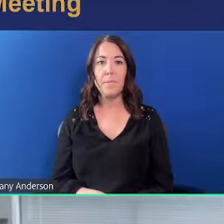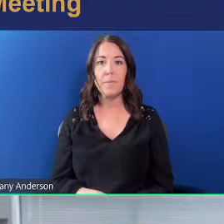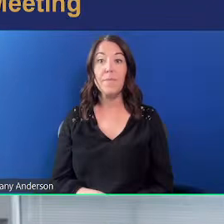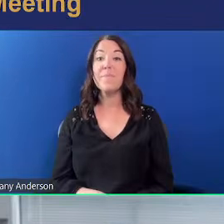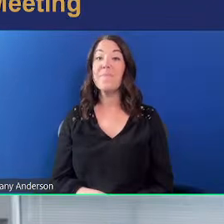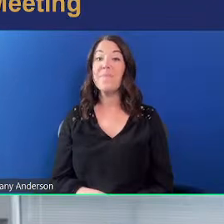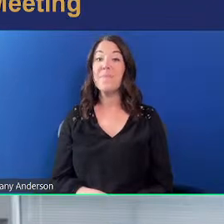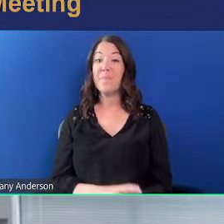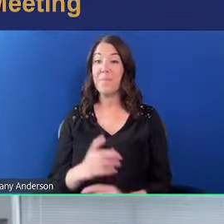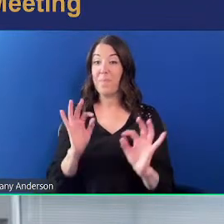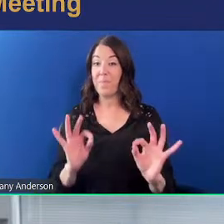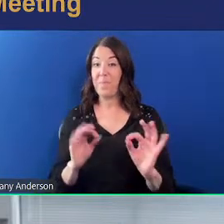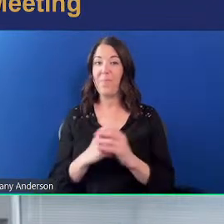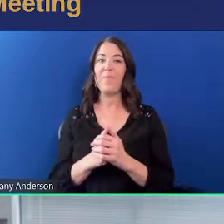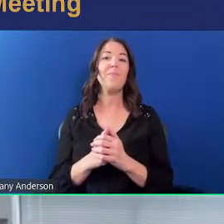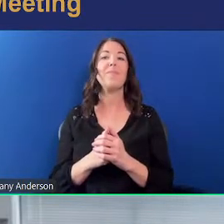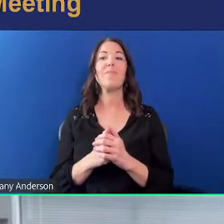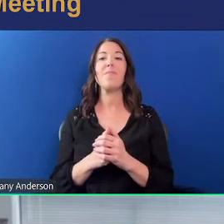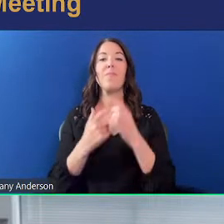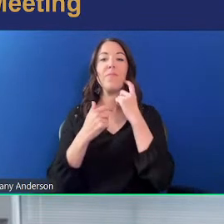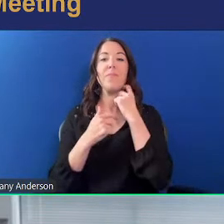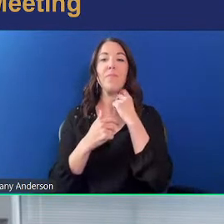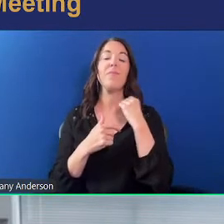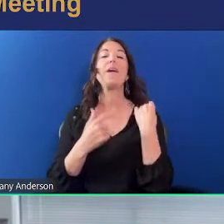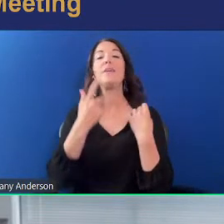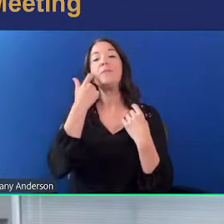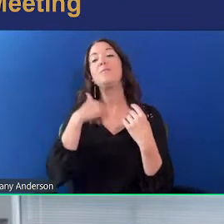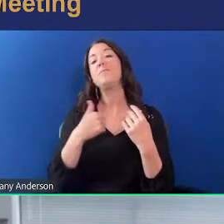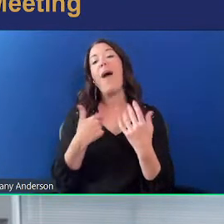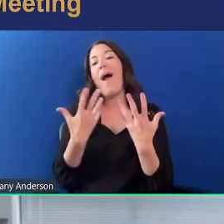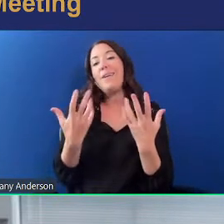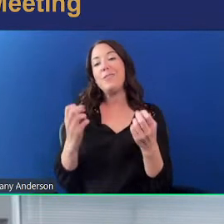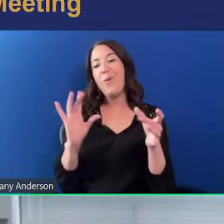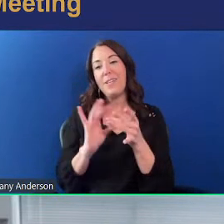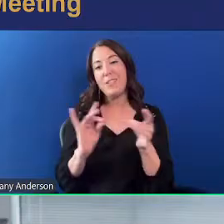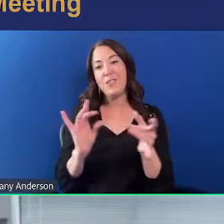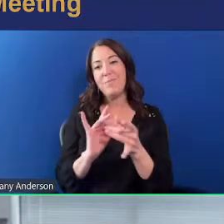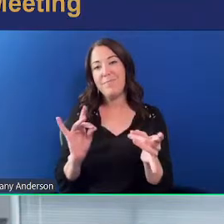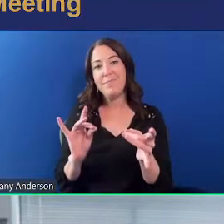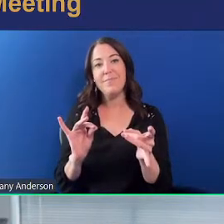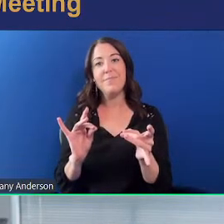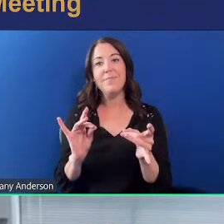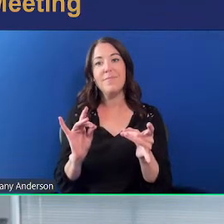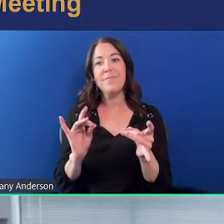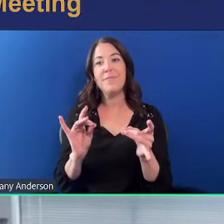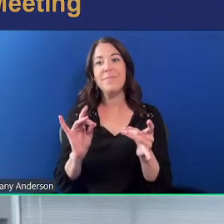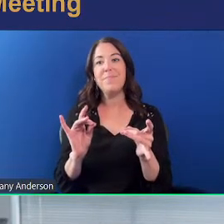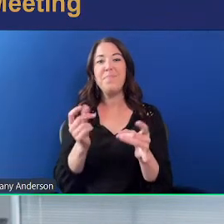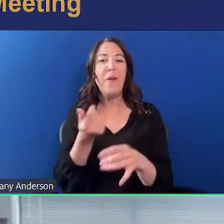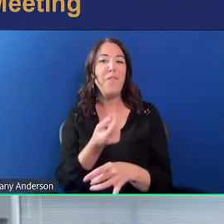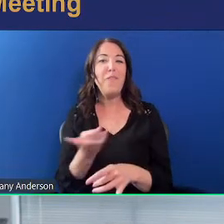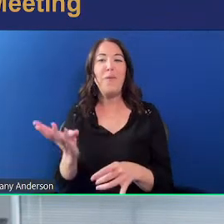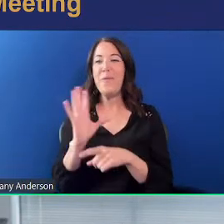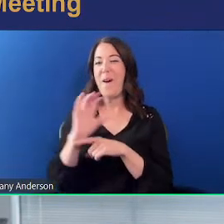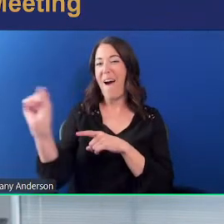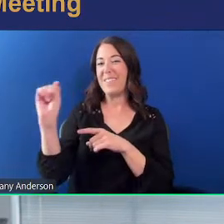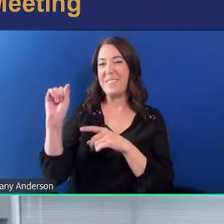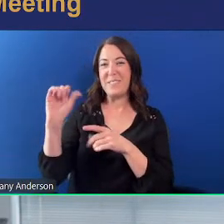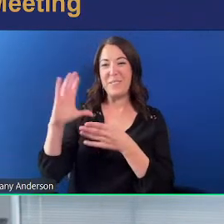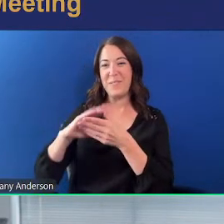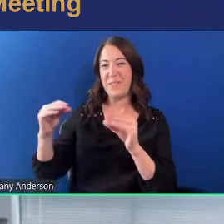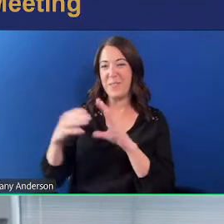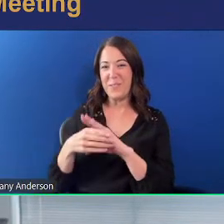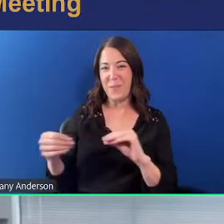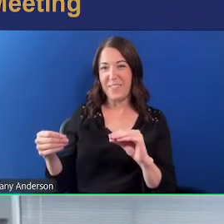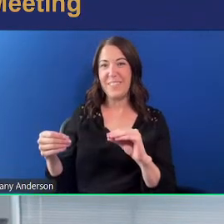There we go. So I just want to share just a few awesome stories